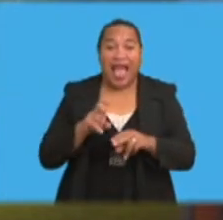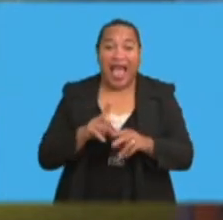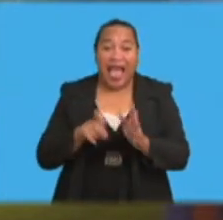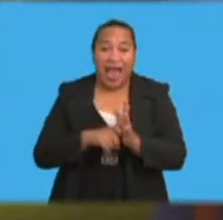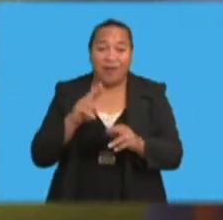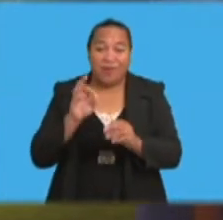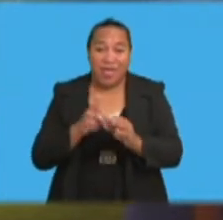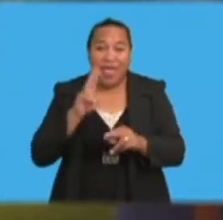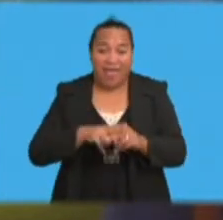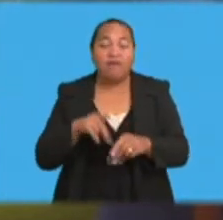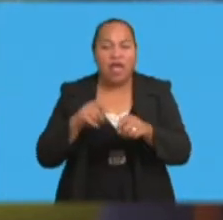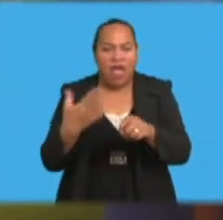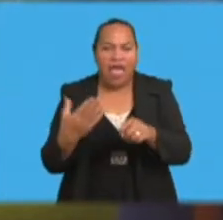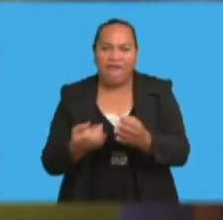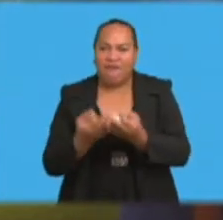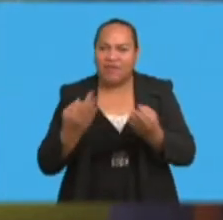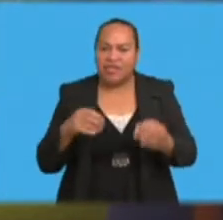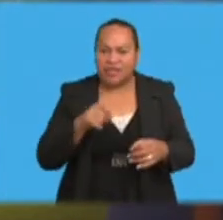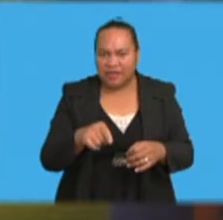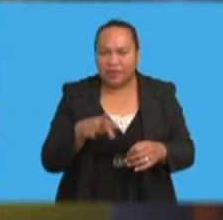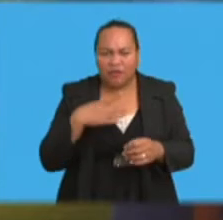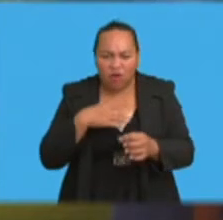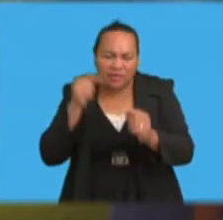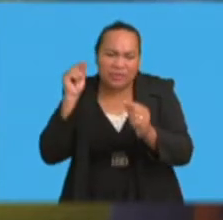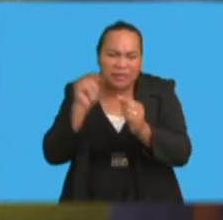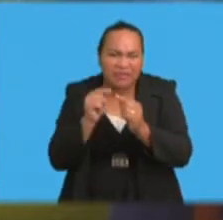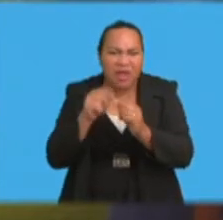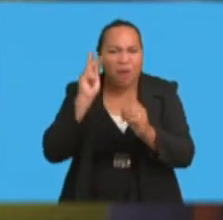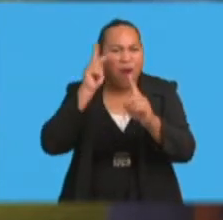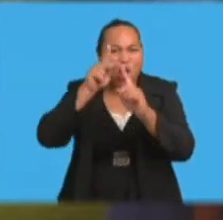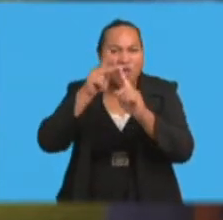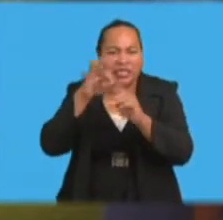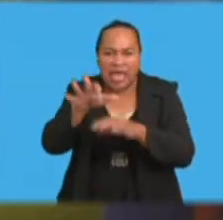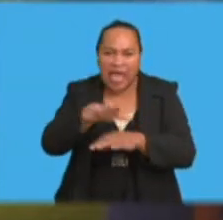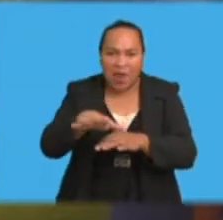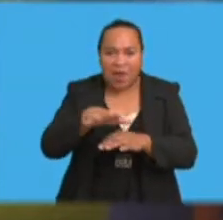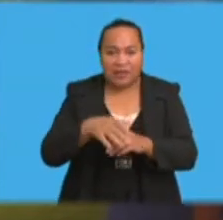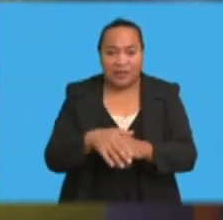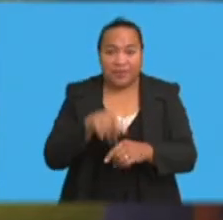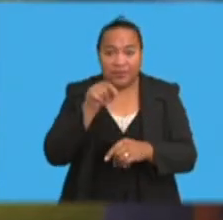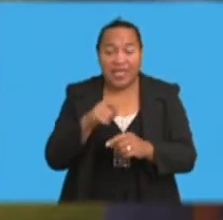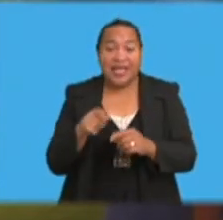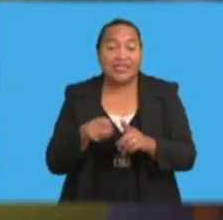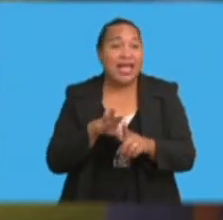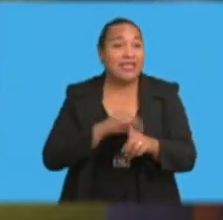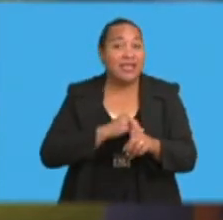special lending facility to address specific priority areas. These facilities include the National